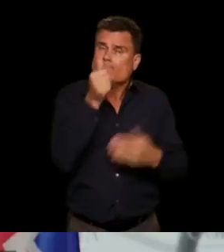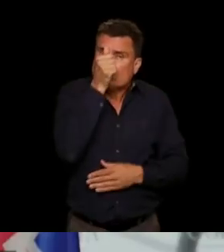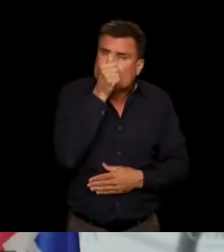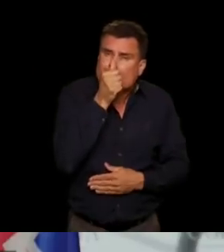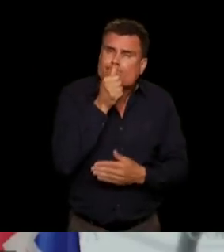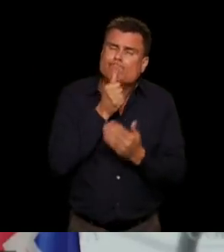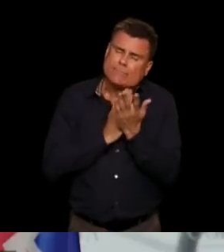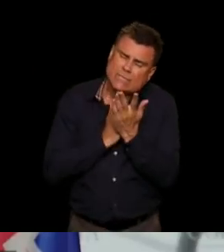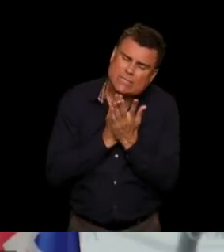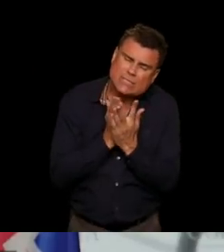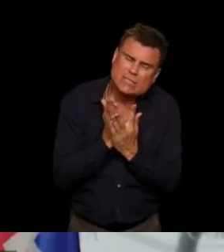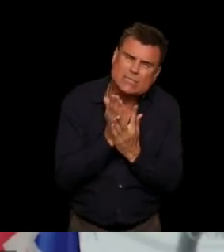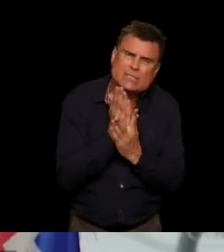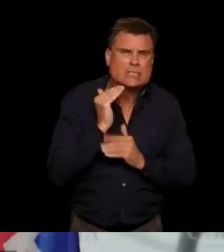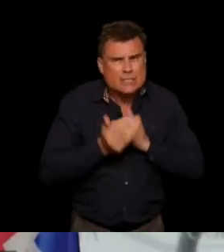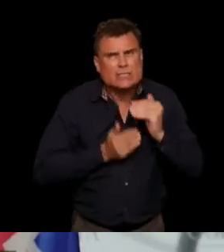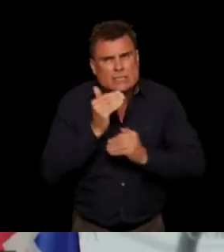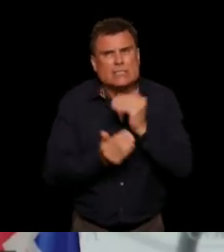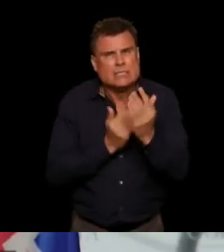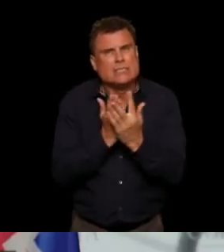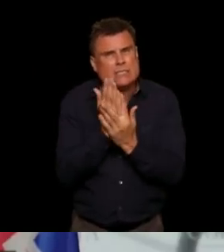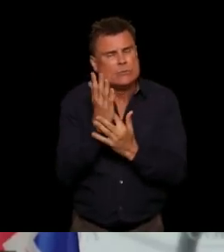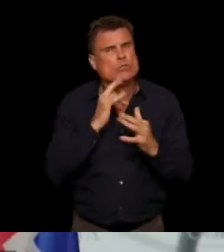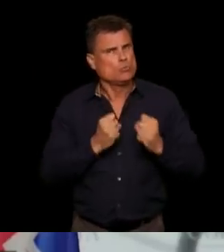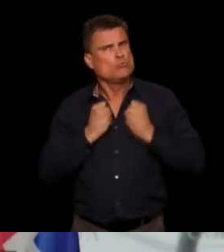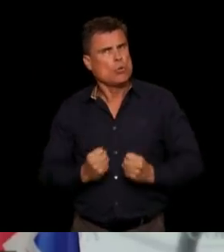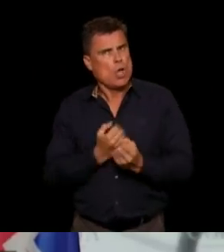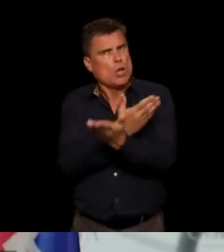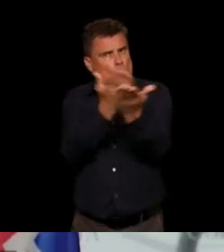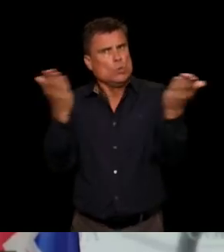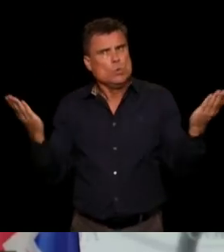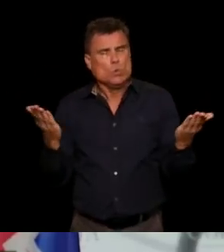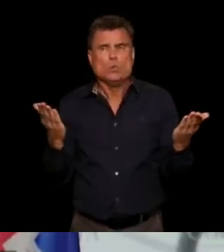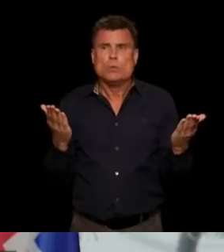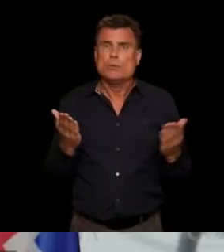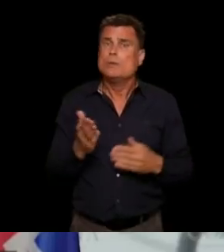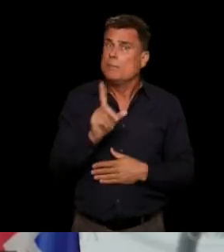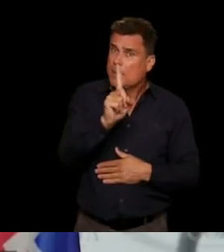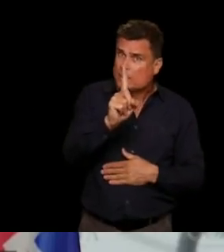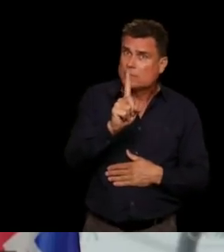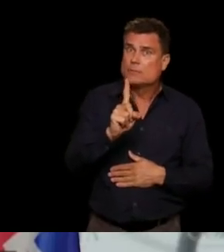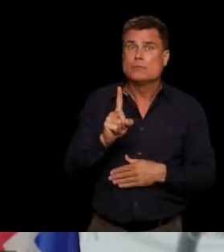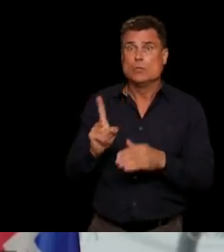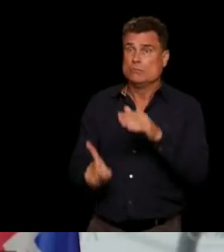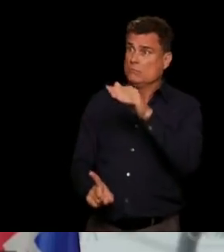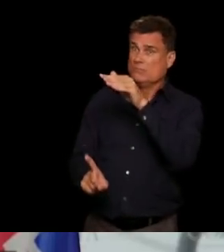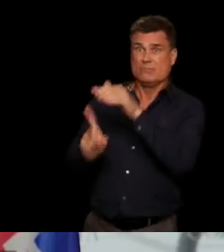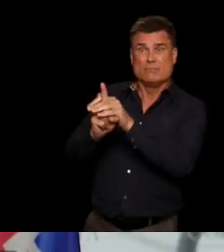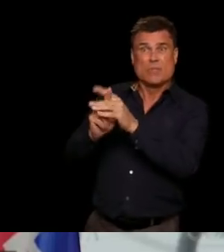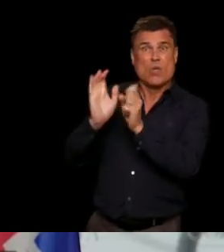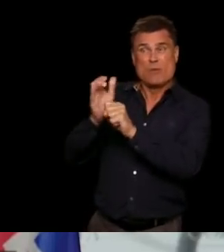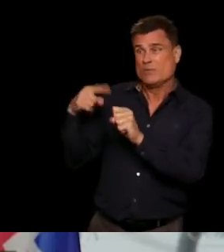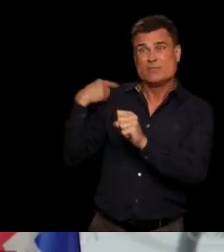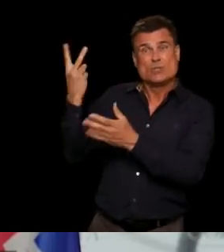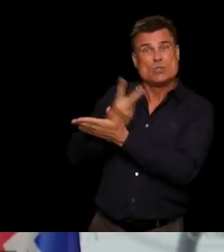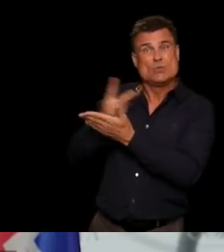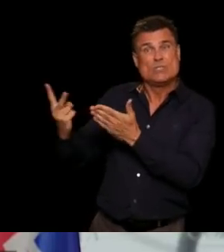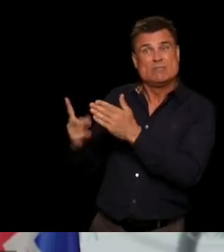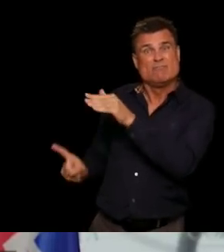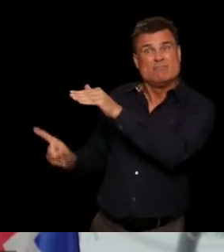addition to COVID-19, in recent weeks, parts of the province have also had to manage forest fires. And COVID-19